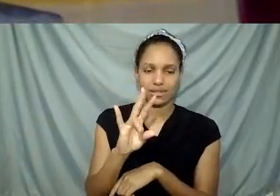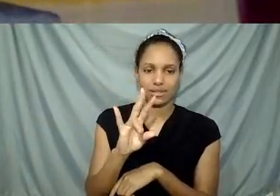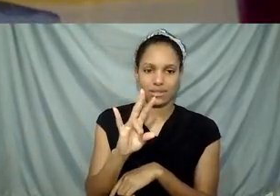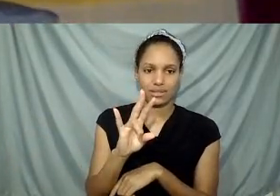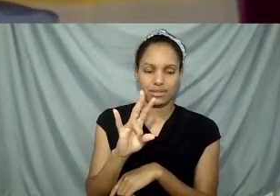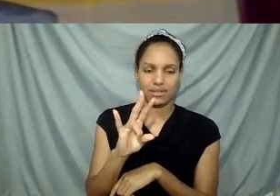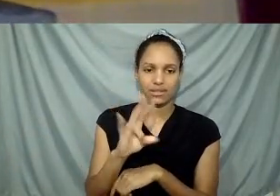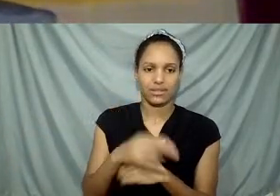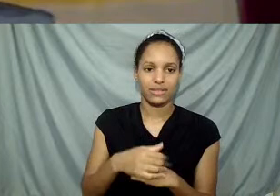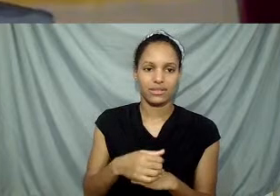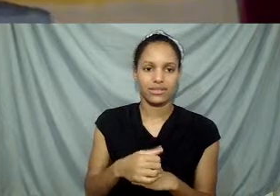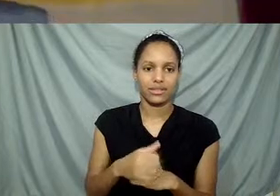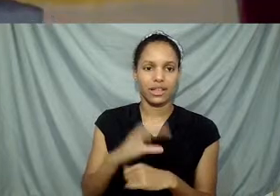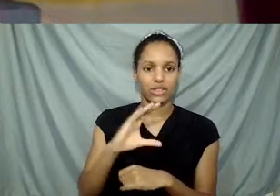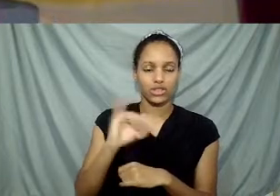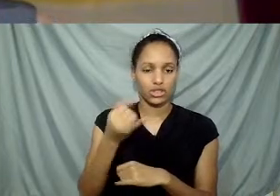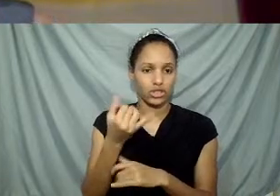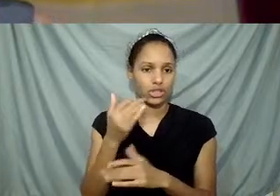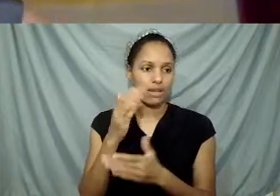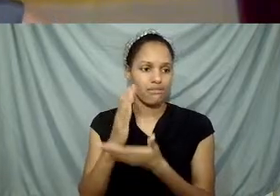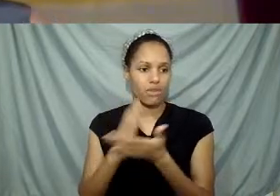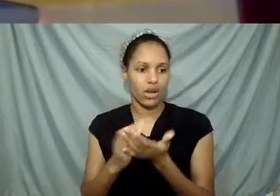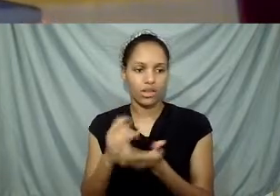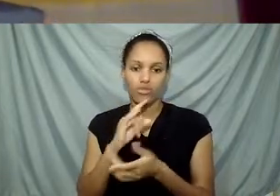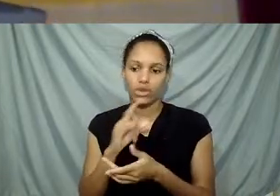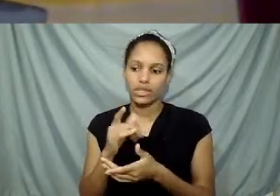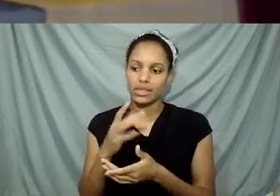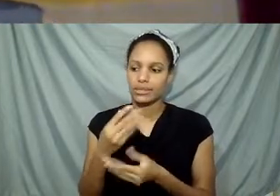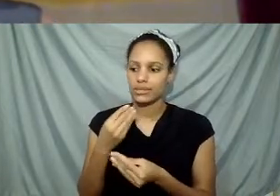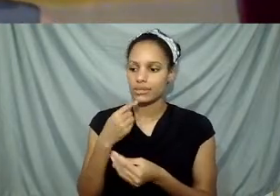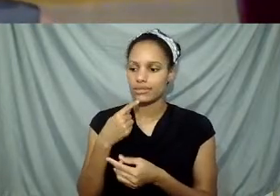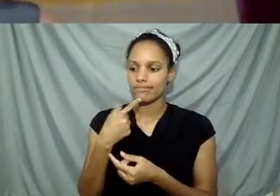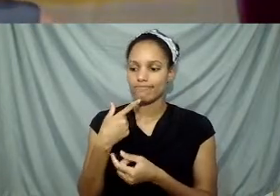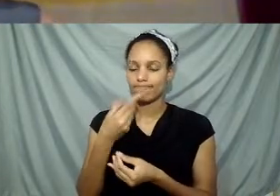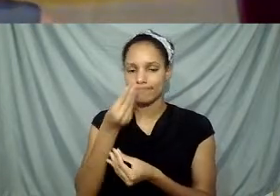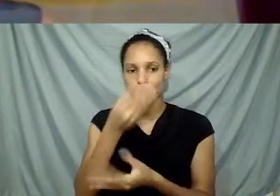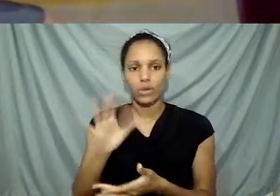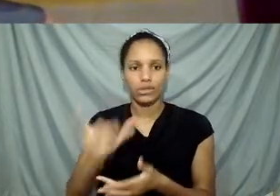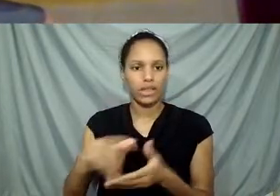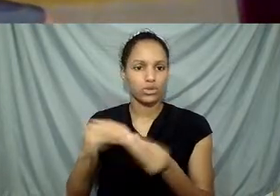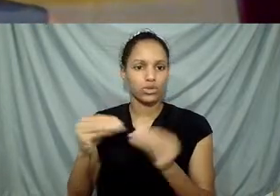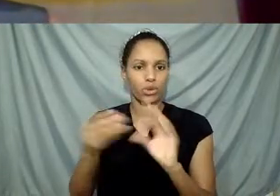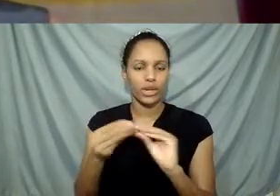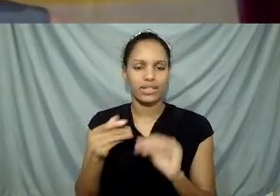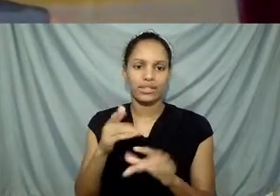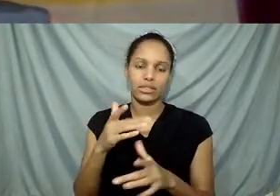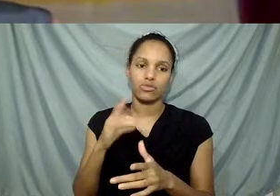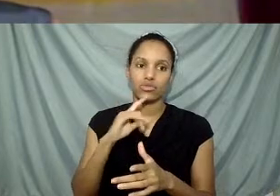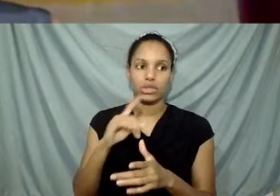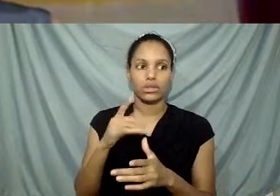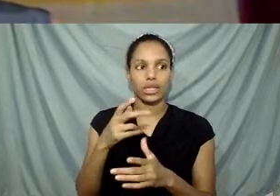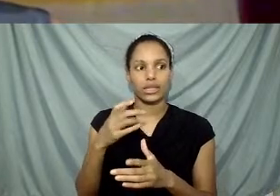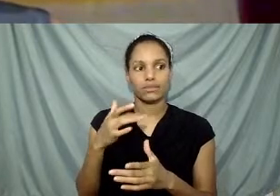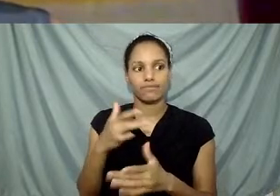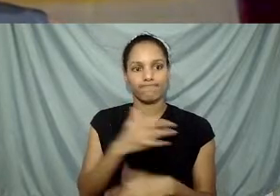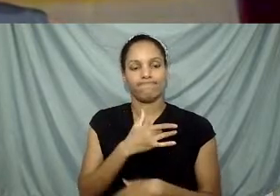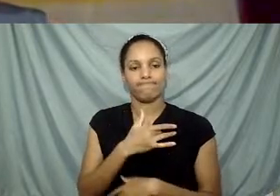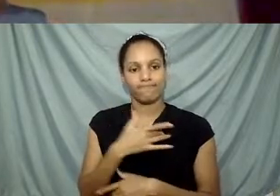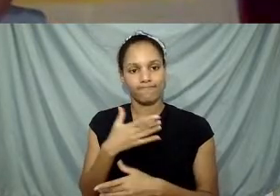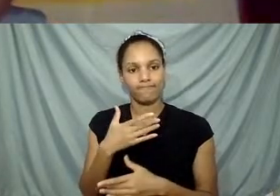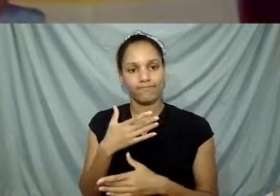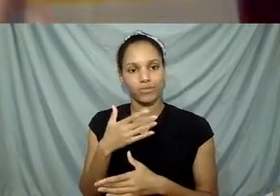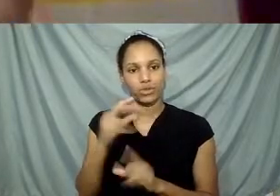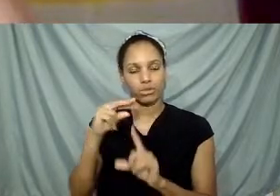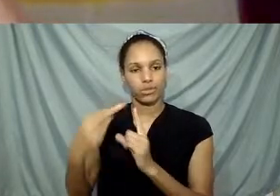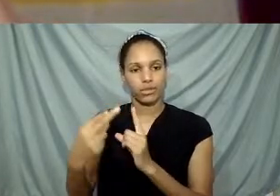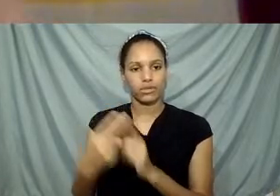kind of tells that story in a very abstract, in a super abstract way. So those are